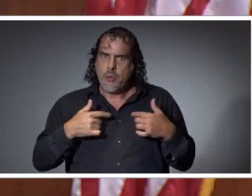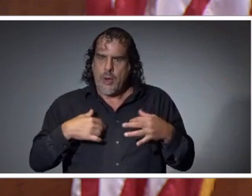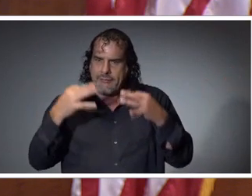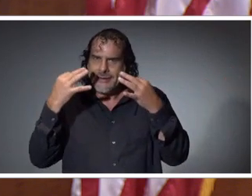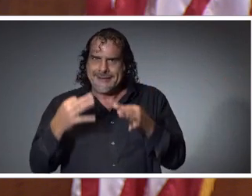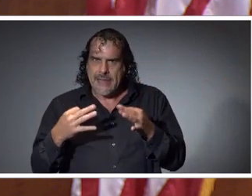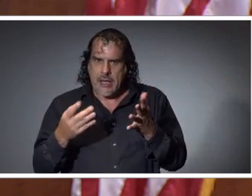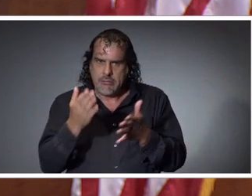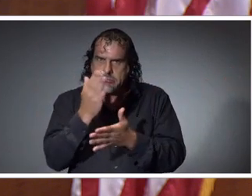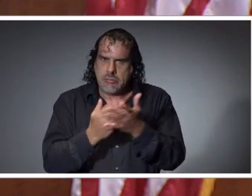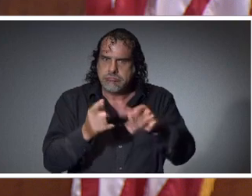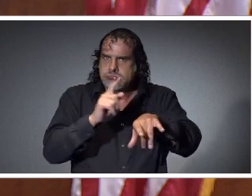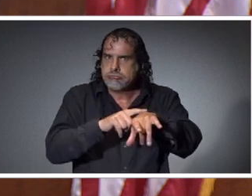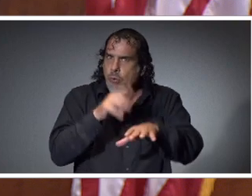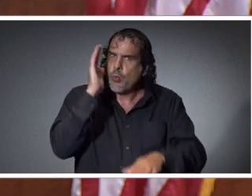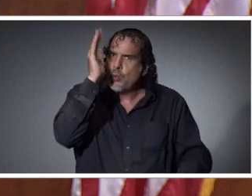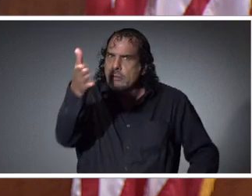consider.